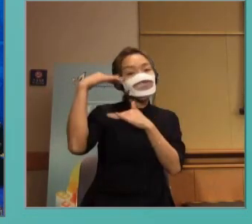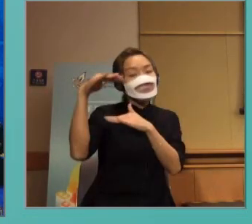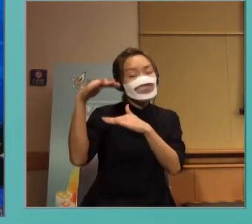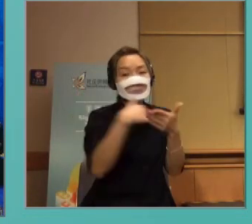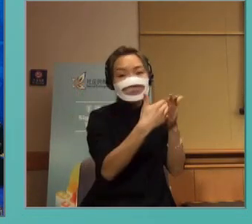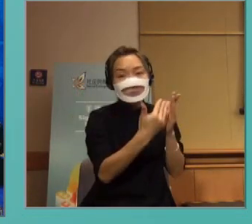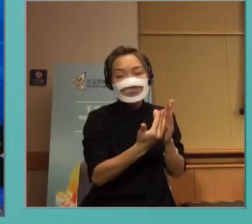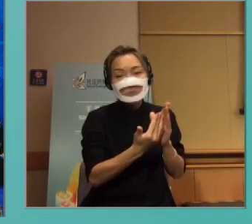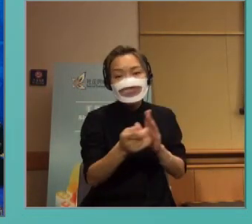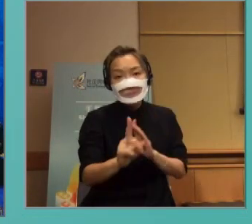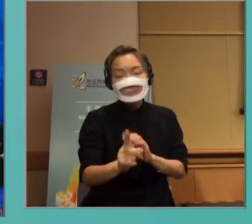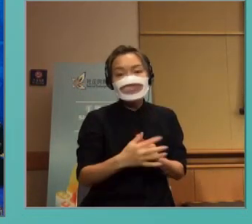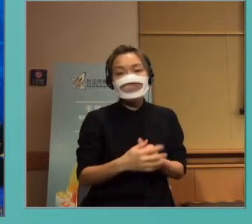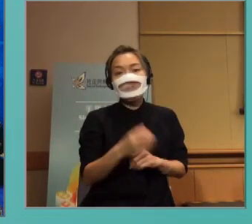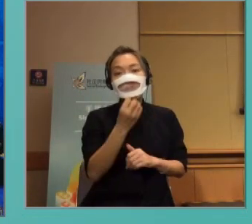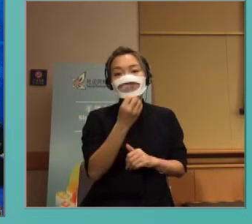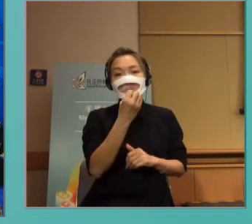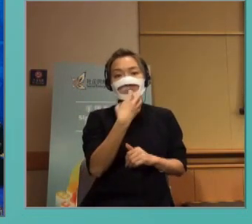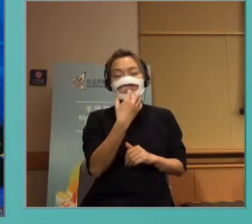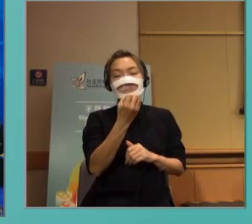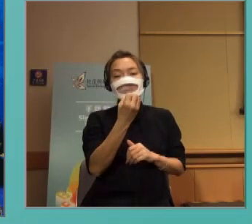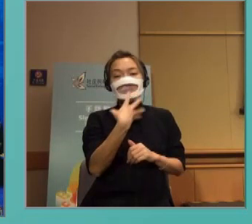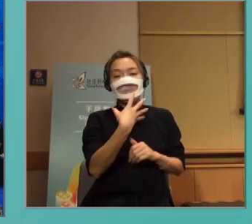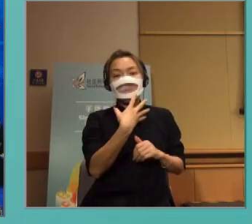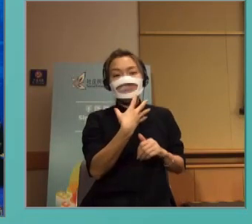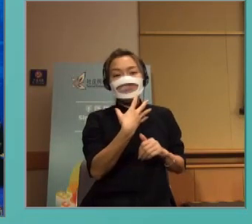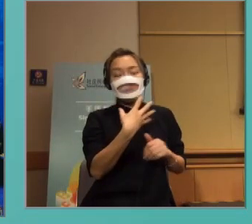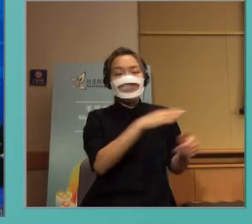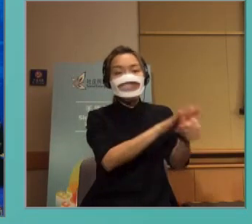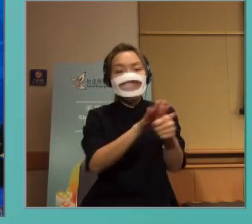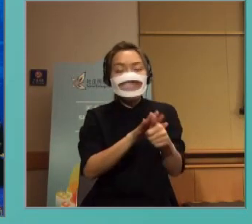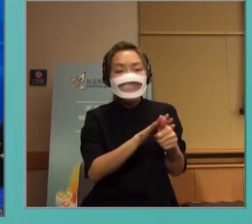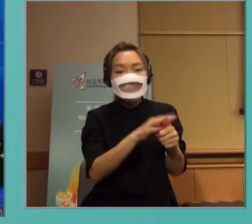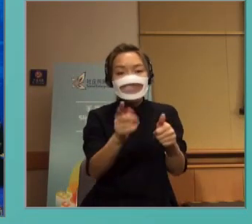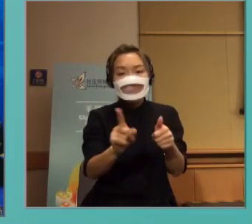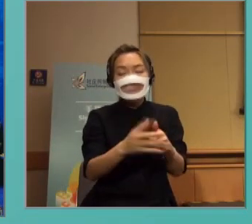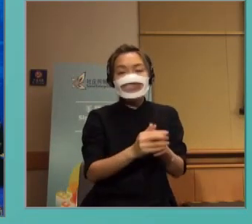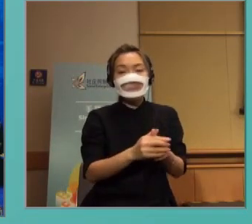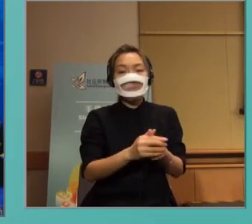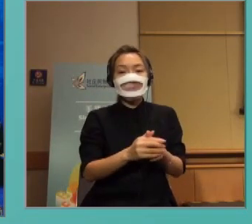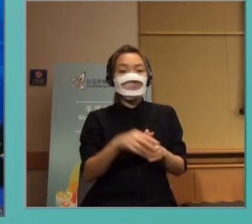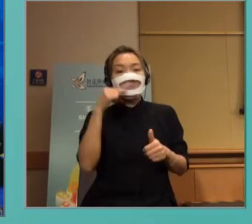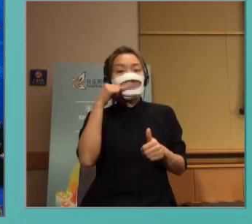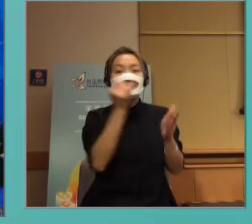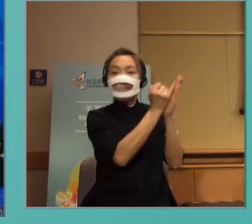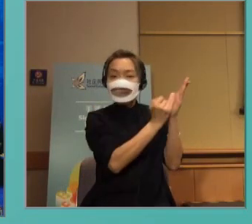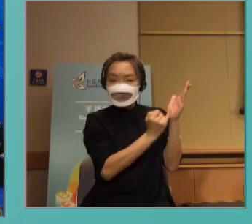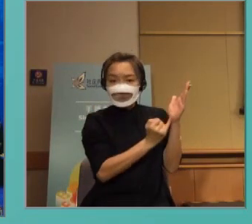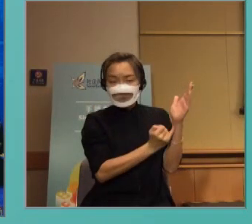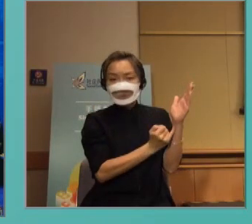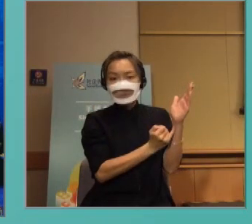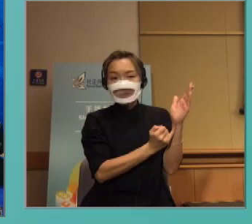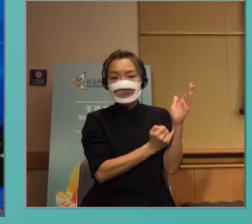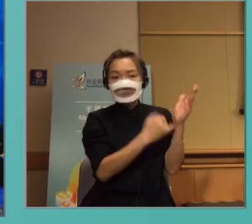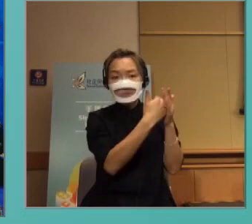they got like 4 physical pieces of art pieces that they try to they want